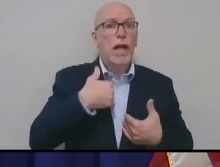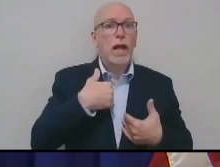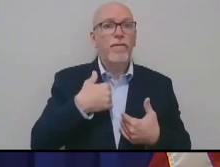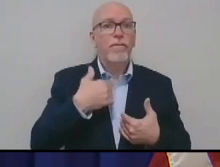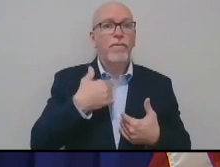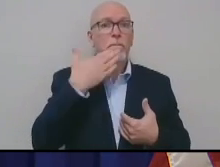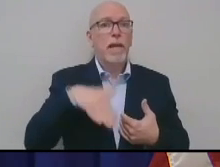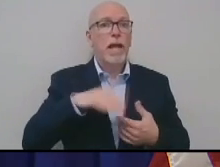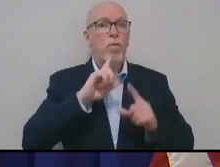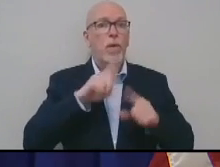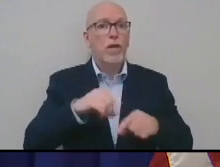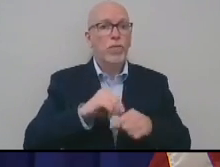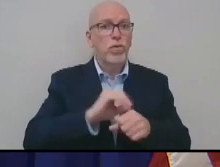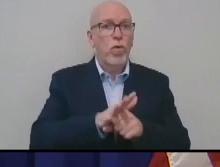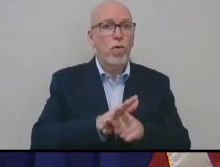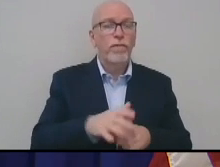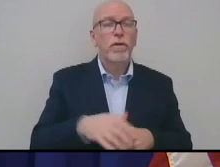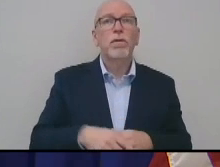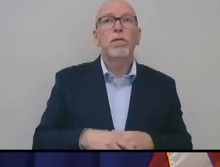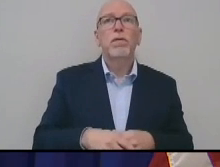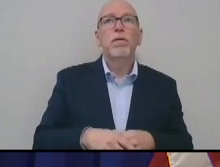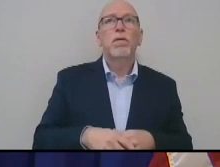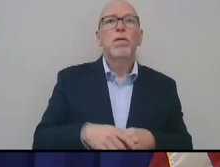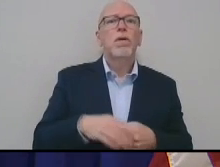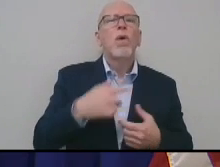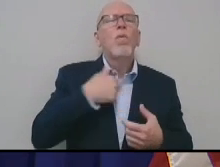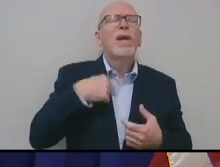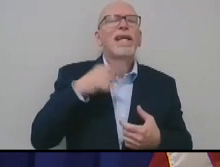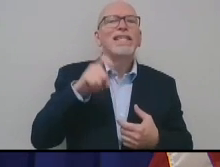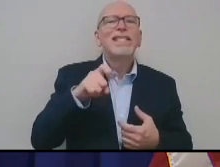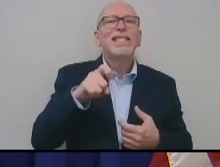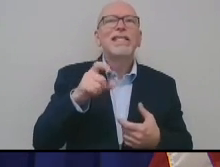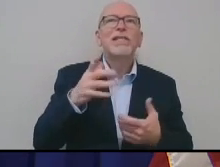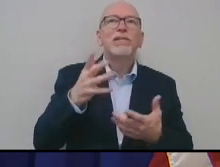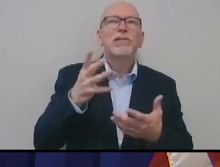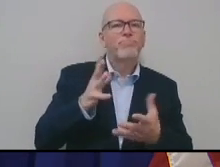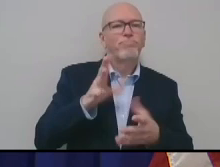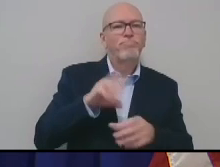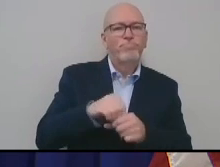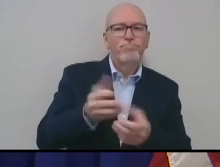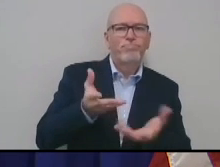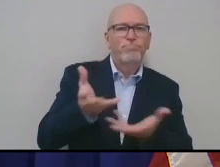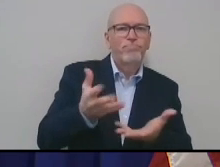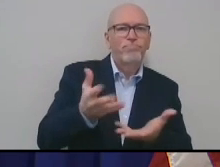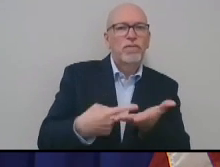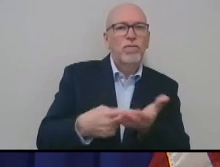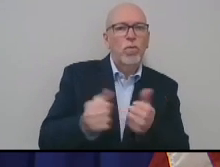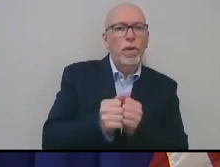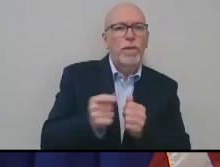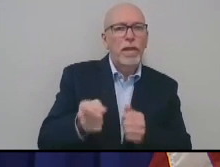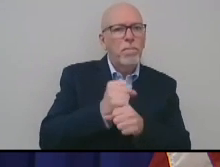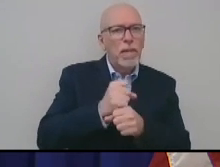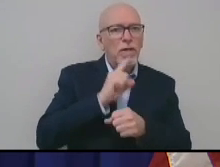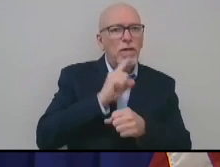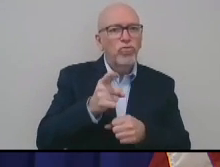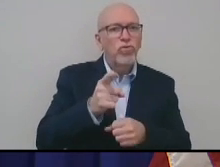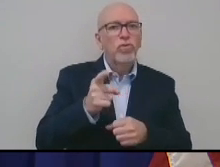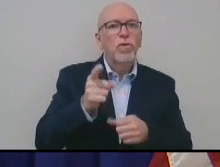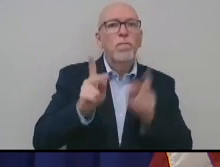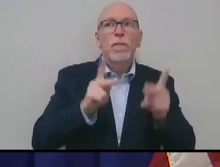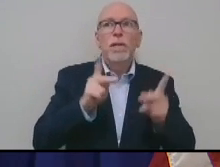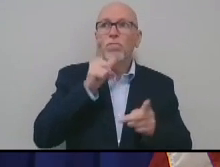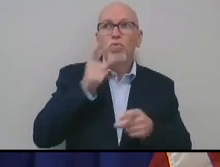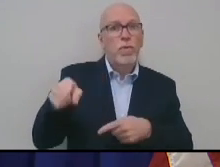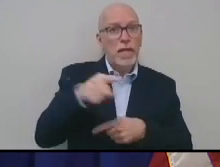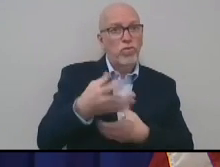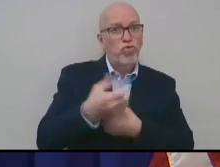to COVID-19? And then we just need to be able to engage in a conversation with them and make sure that maybe trusted individuals in their lives, whether